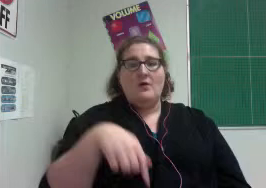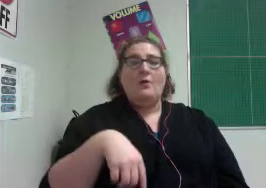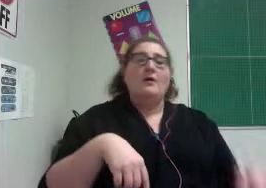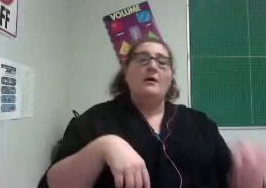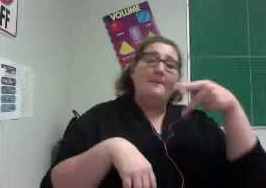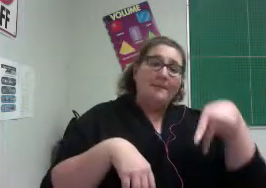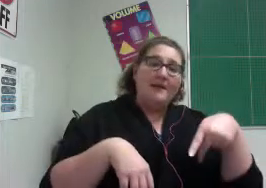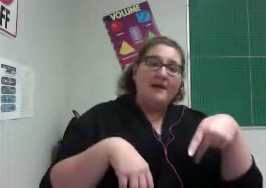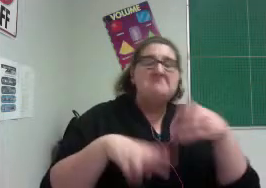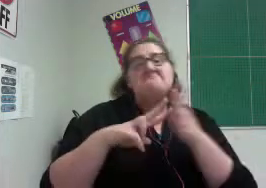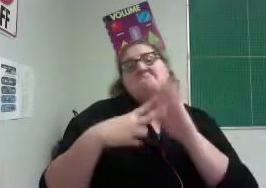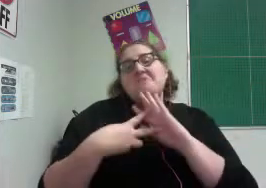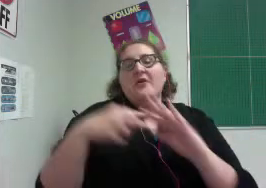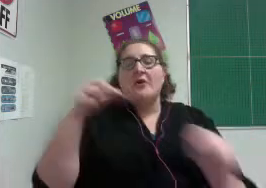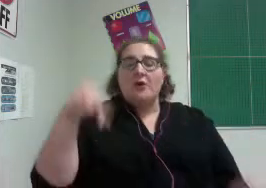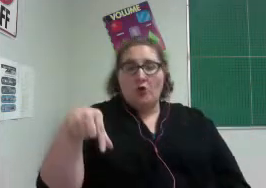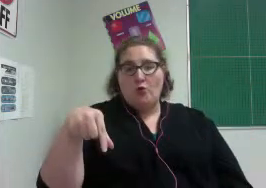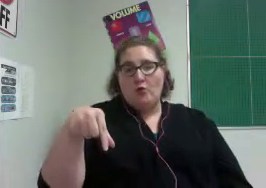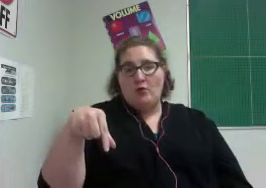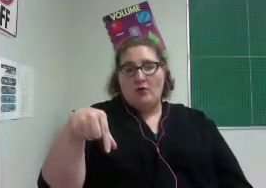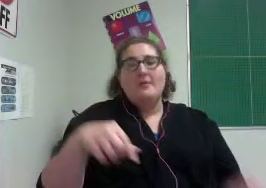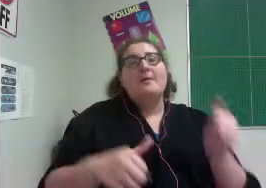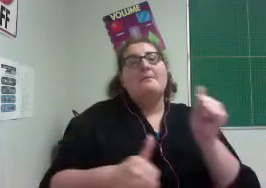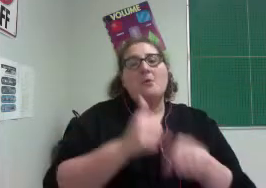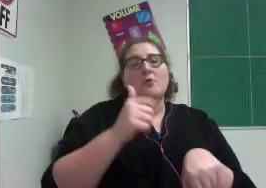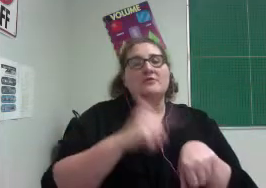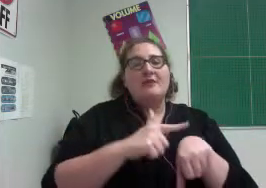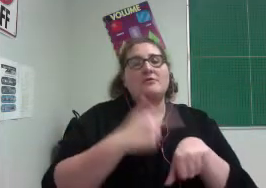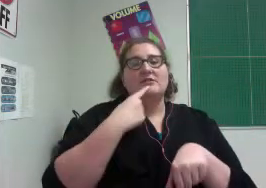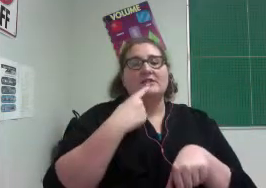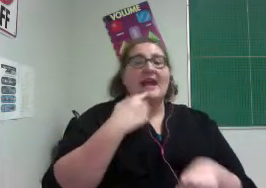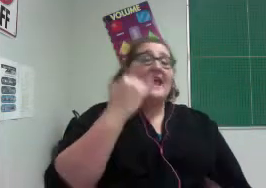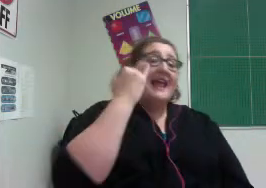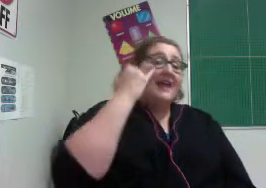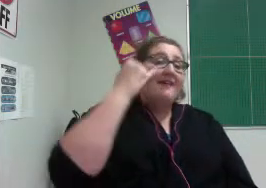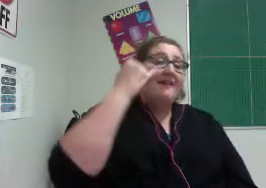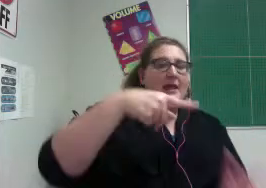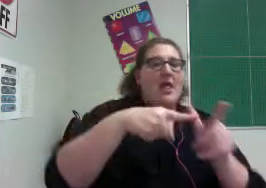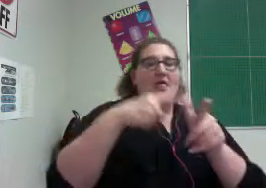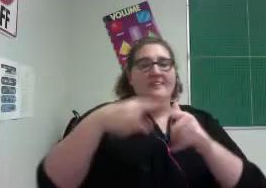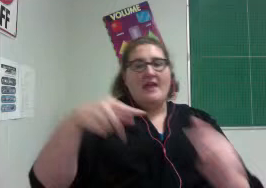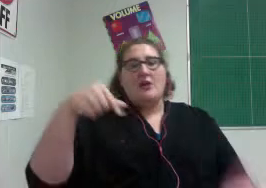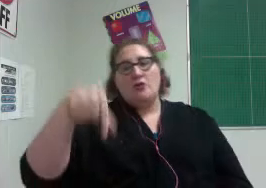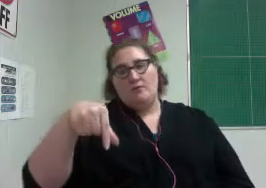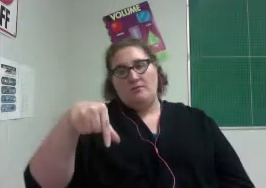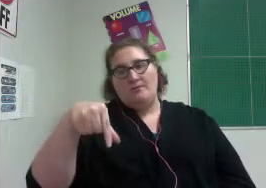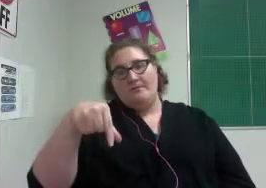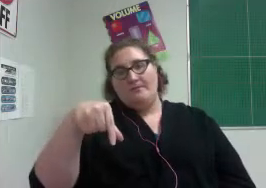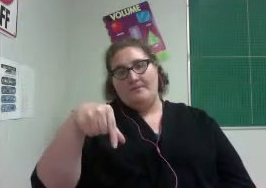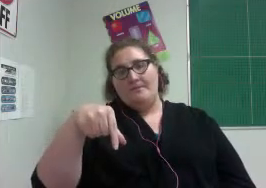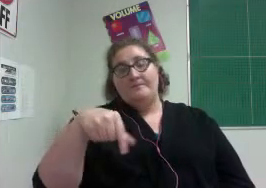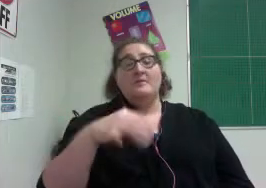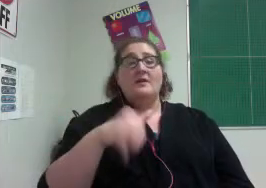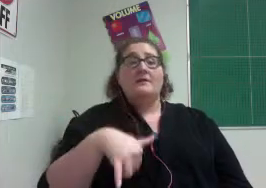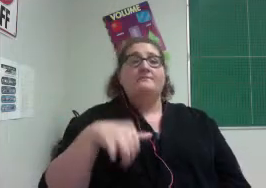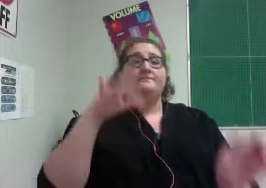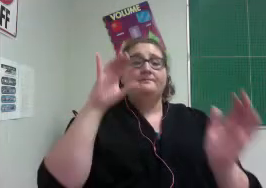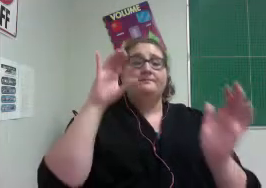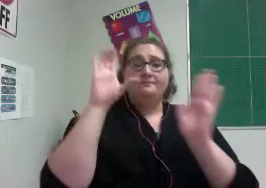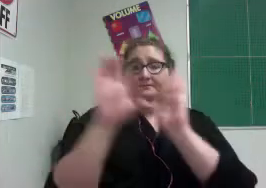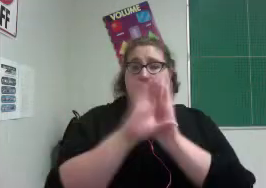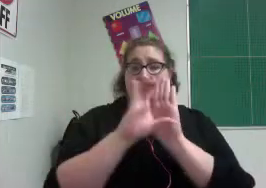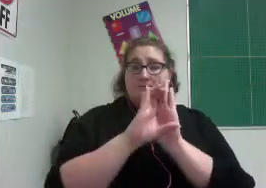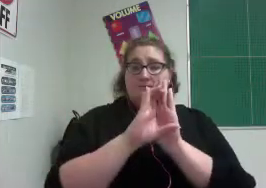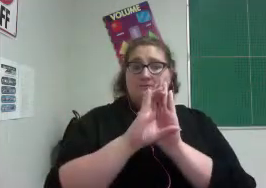sometimes P implies Q. Most often you'll use the if-then model. And the